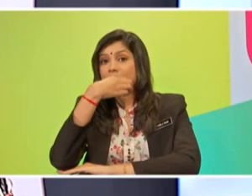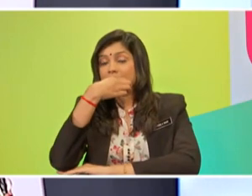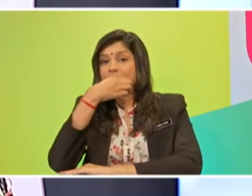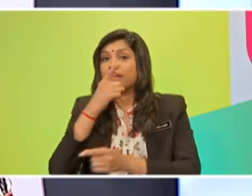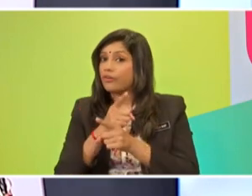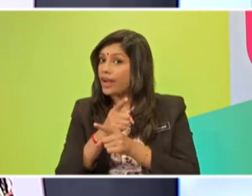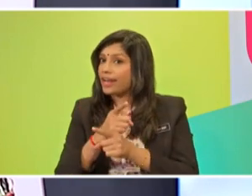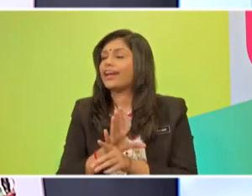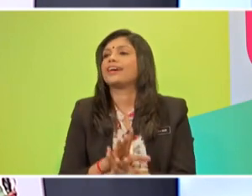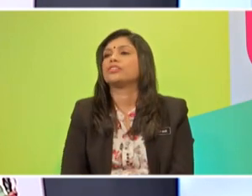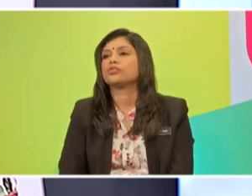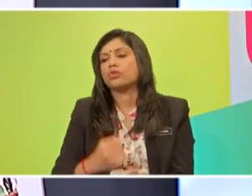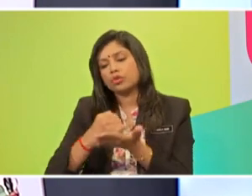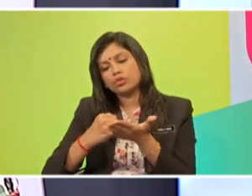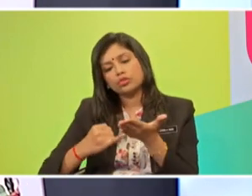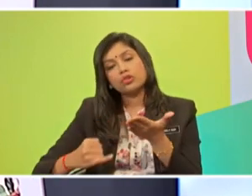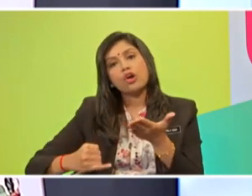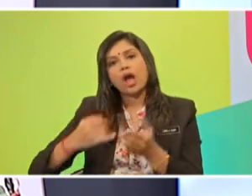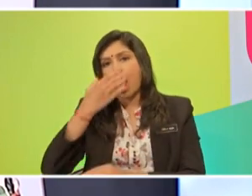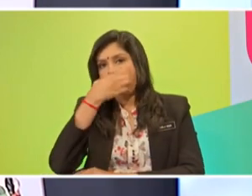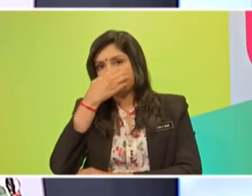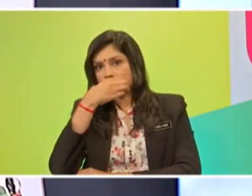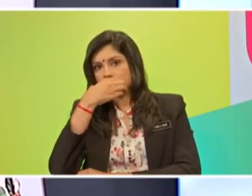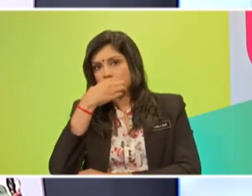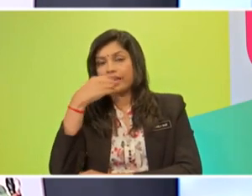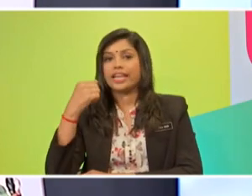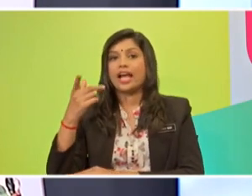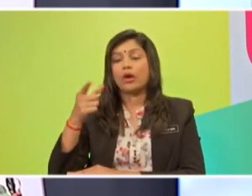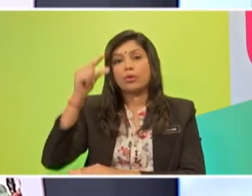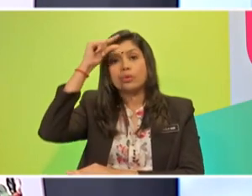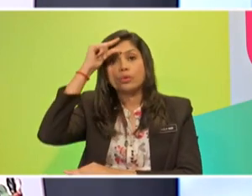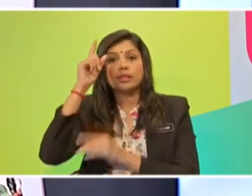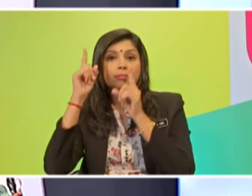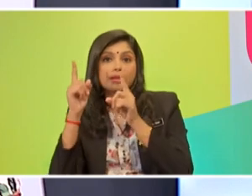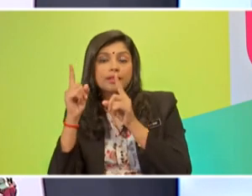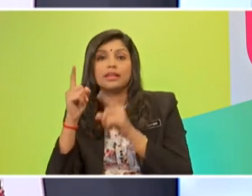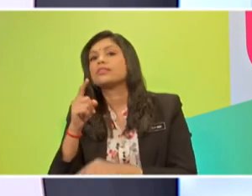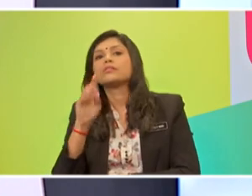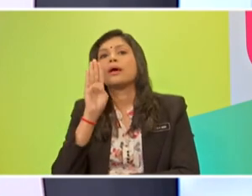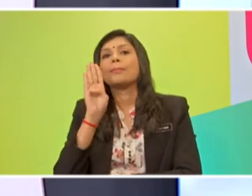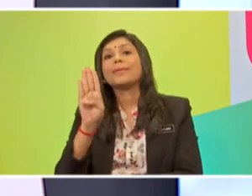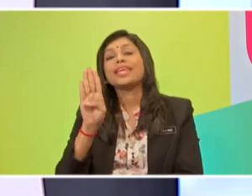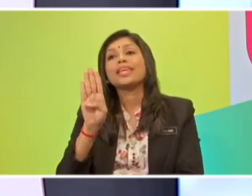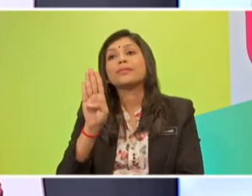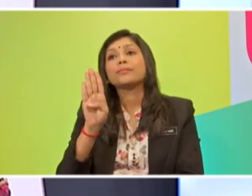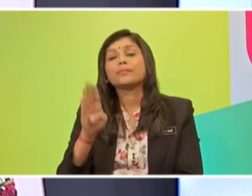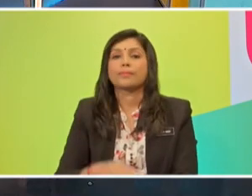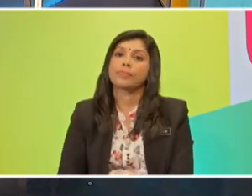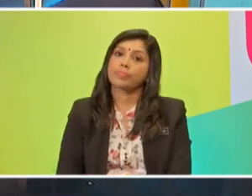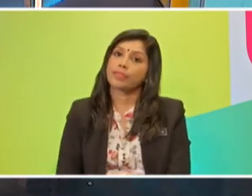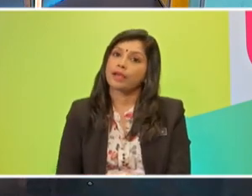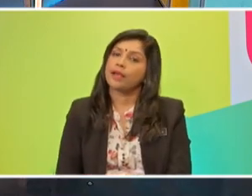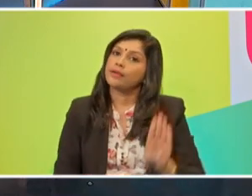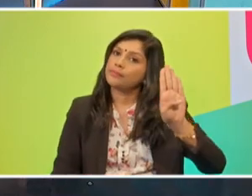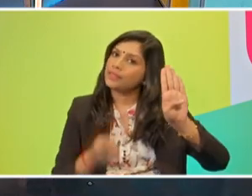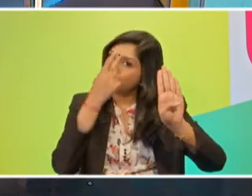Okay, how about you, Sean? B, I like to... I like to play football, so I think I'm going to